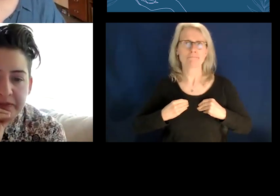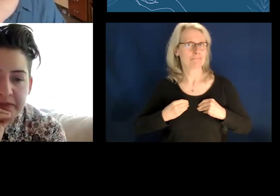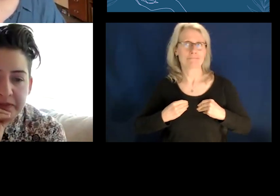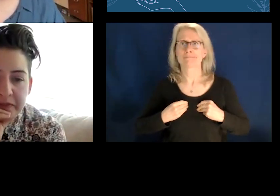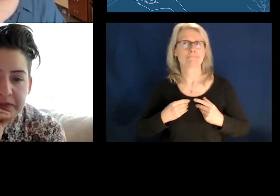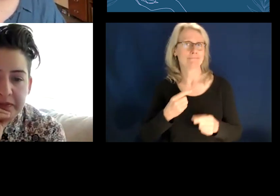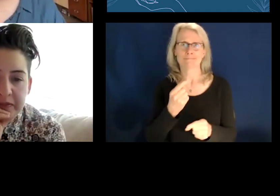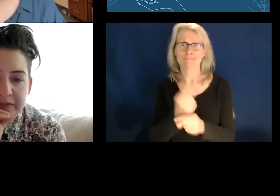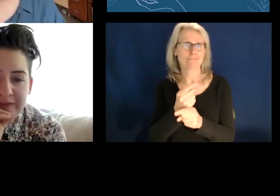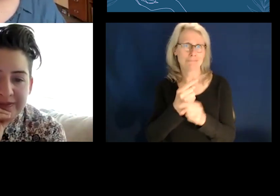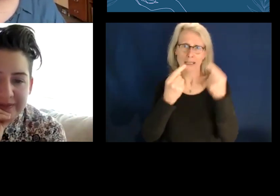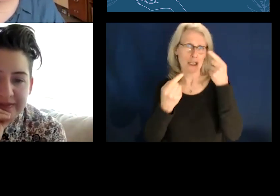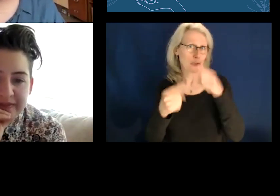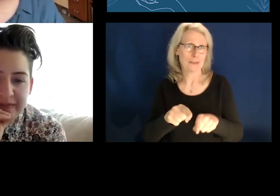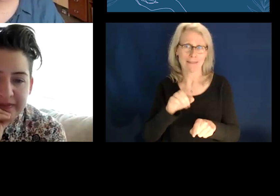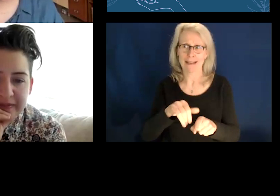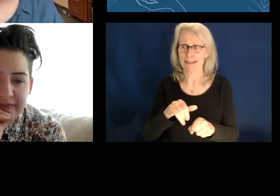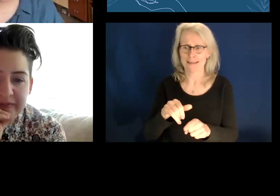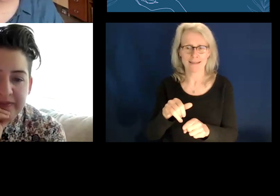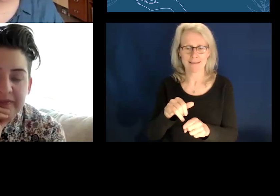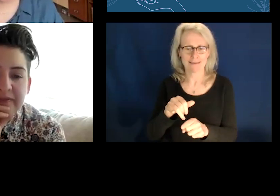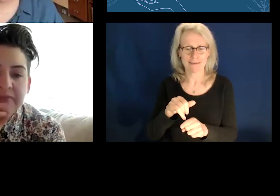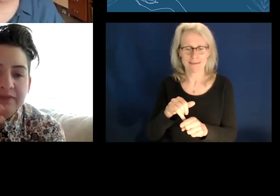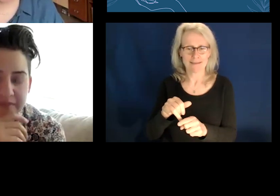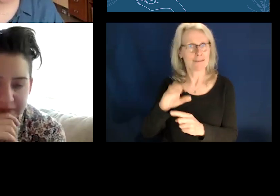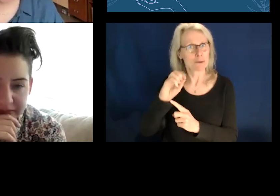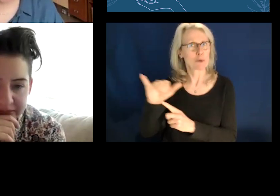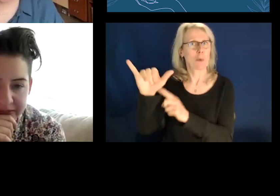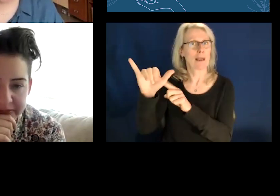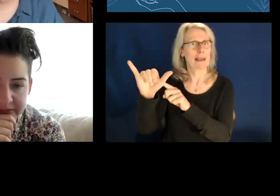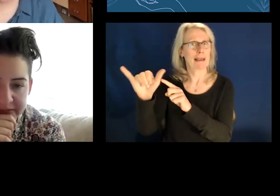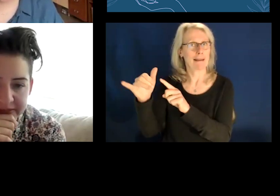to put where joy comes from, and that stands true for me as well.